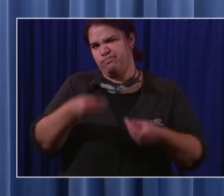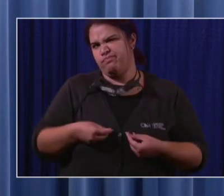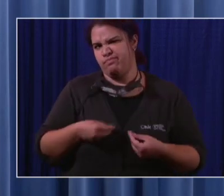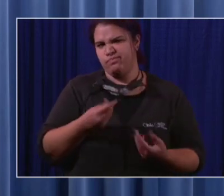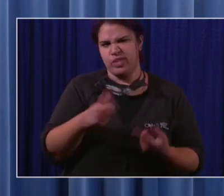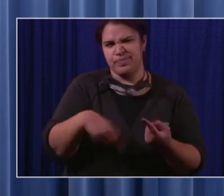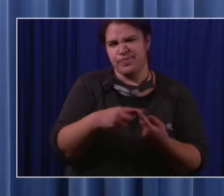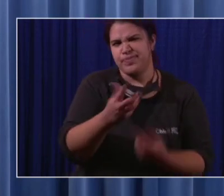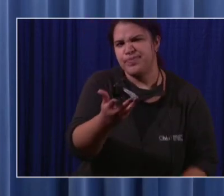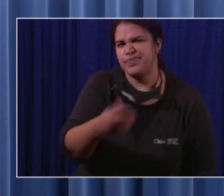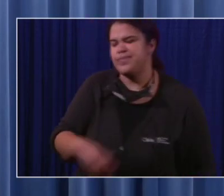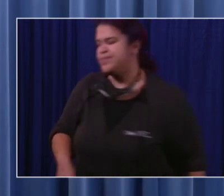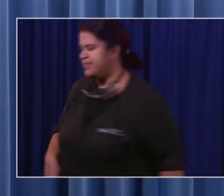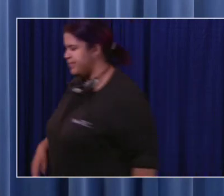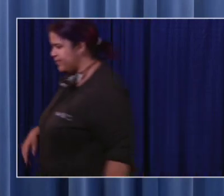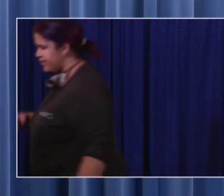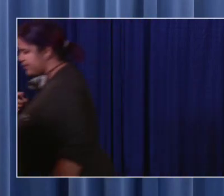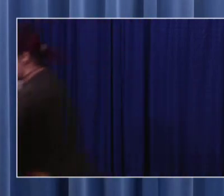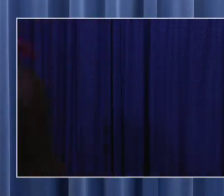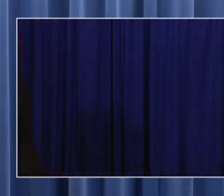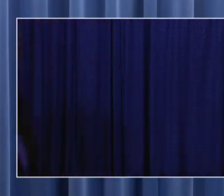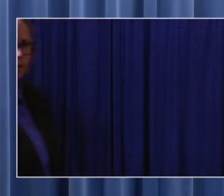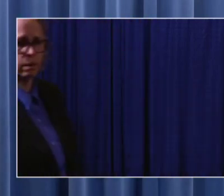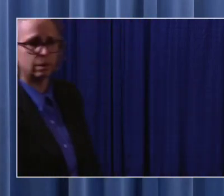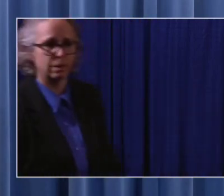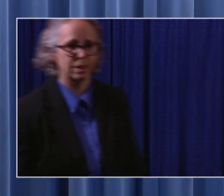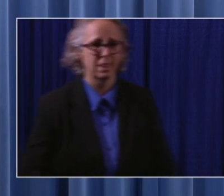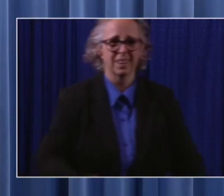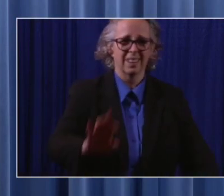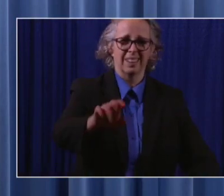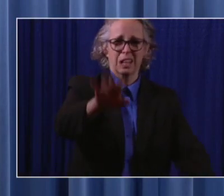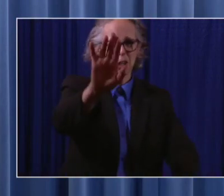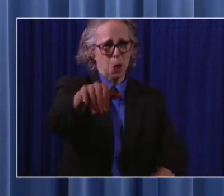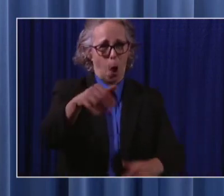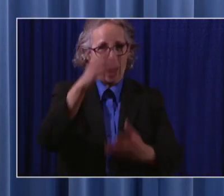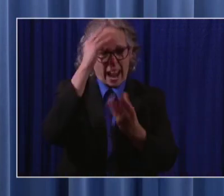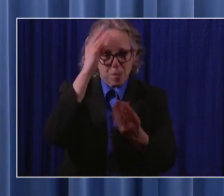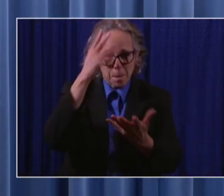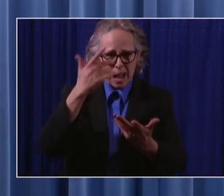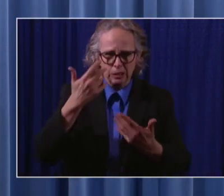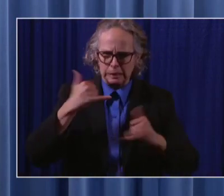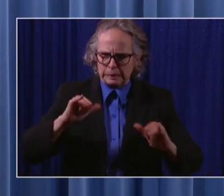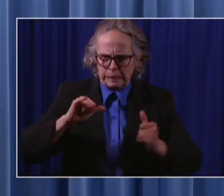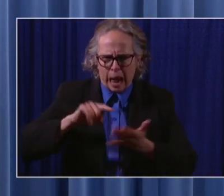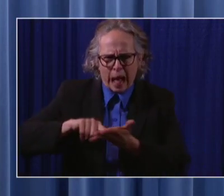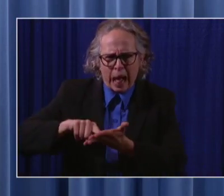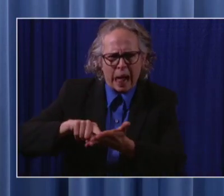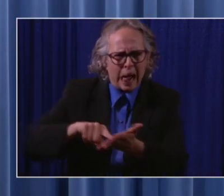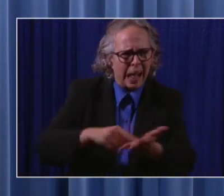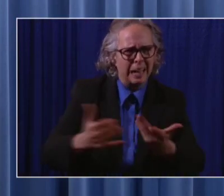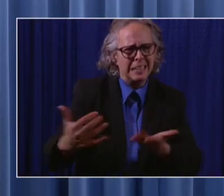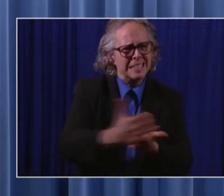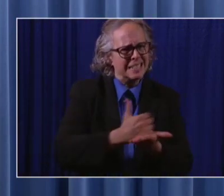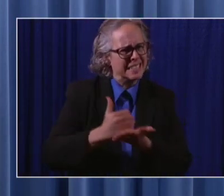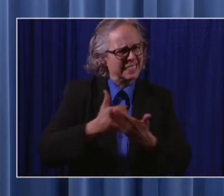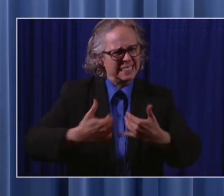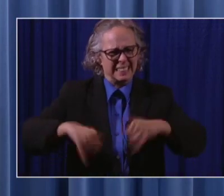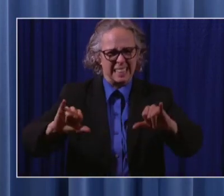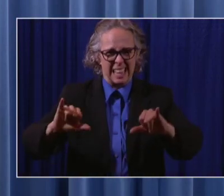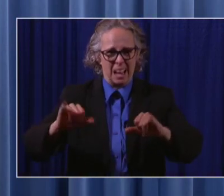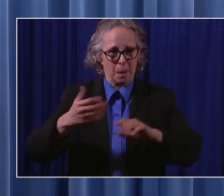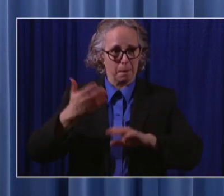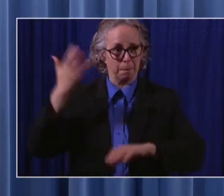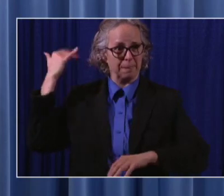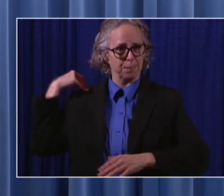Laura, we continue to try to get the best data. When we started this, we had virtually no data.